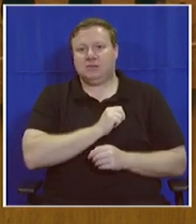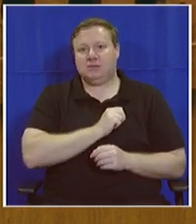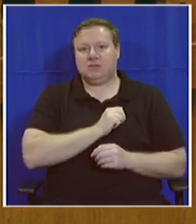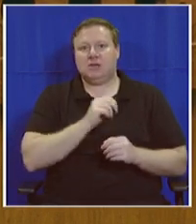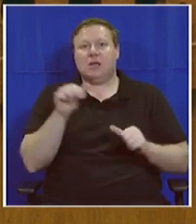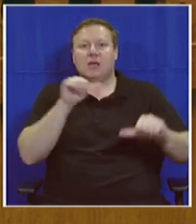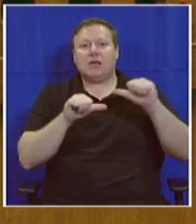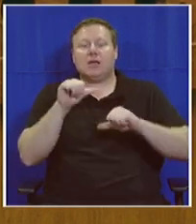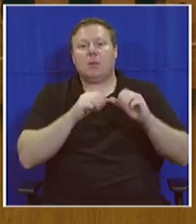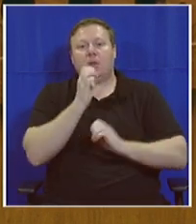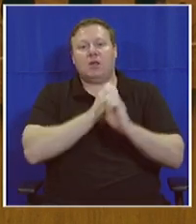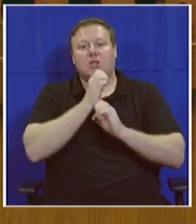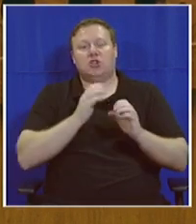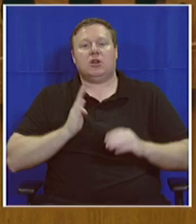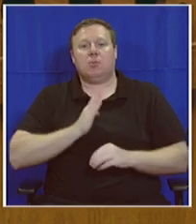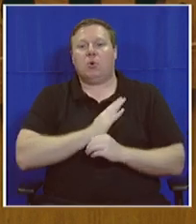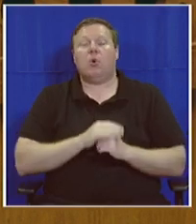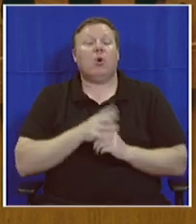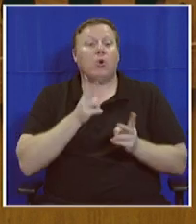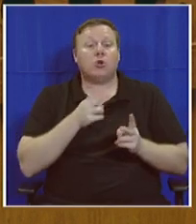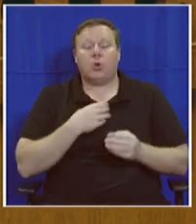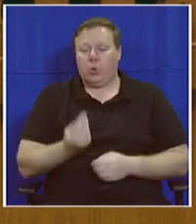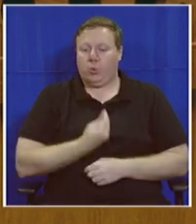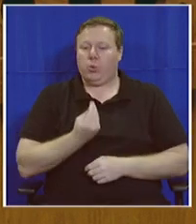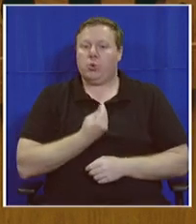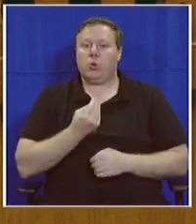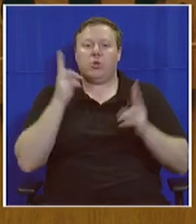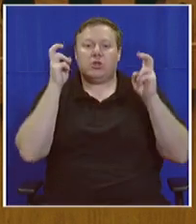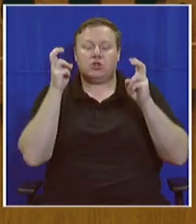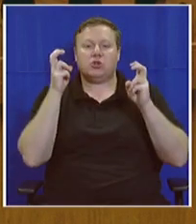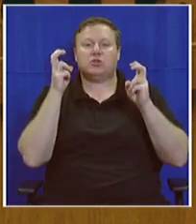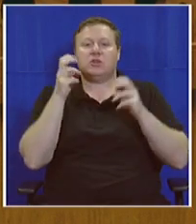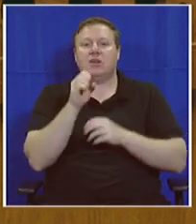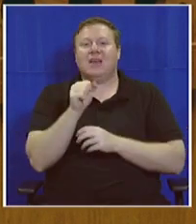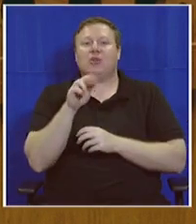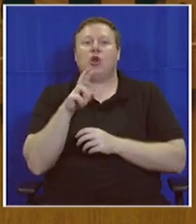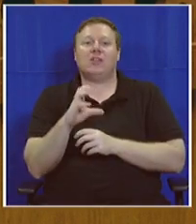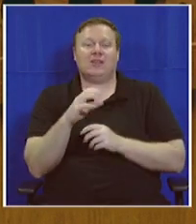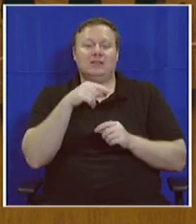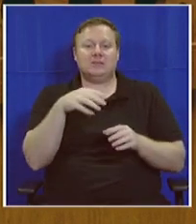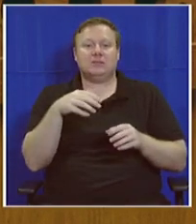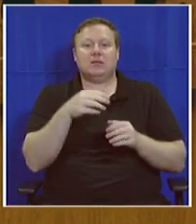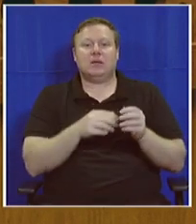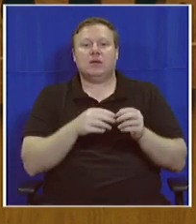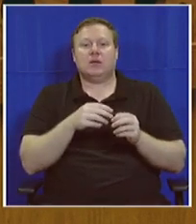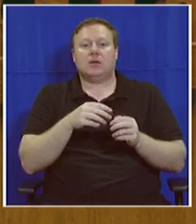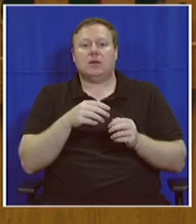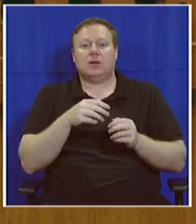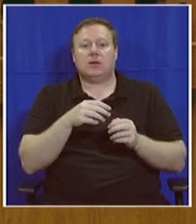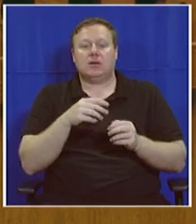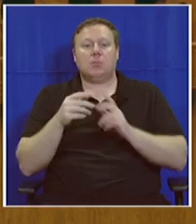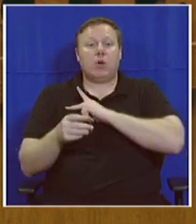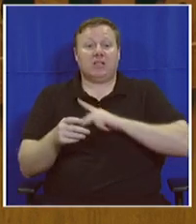She was also a vocal advocate of youth issues and had served as the president of the SRC at the University of KwaZulu-Natal and later as the